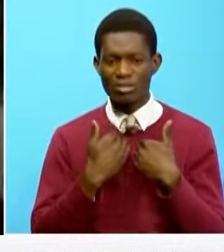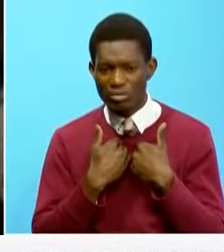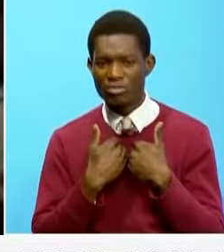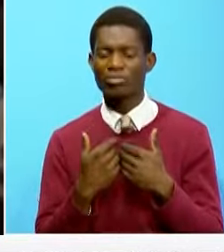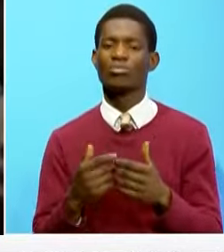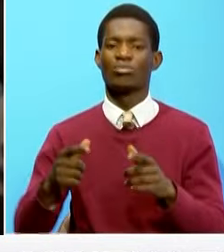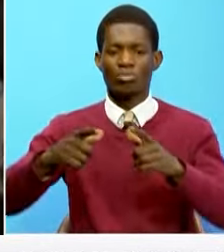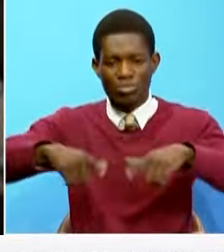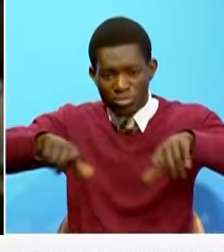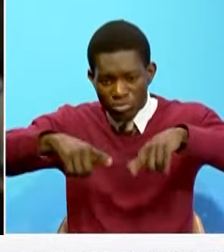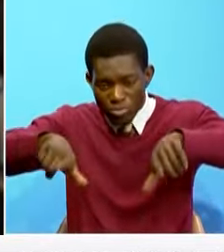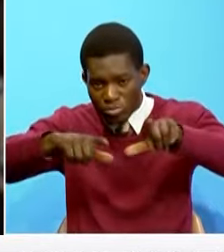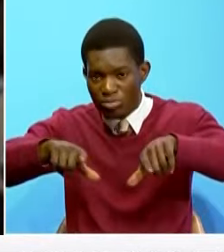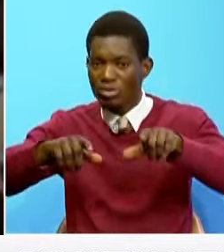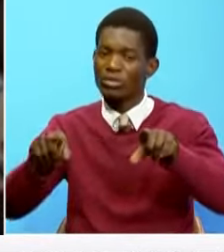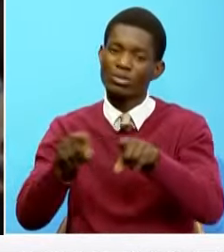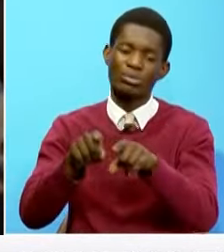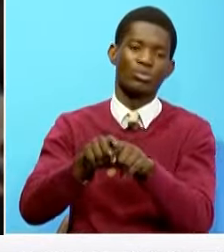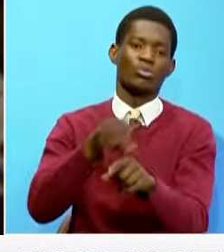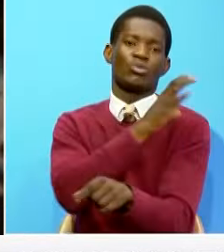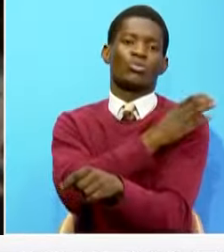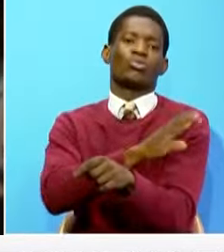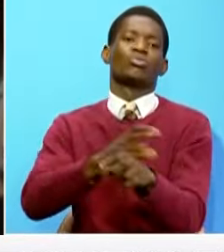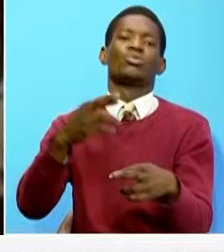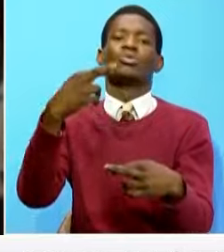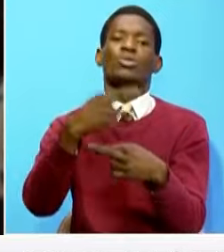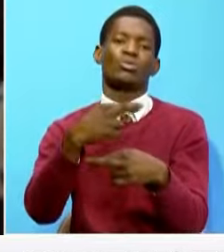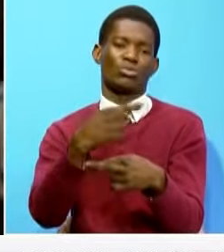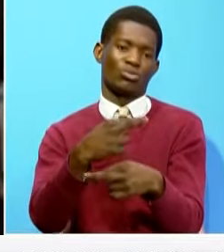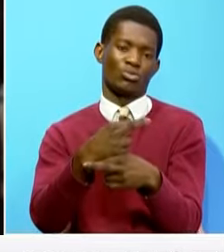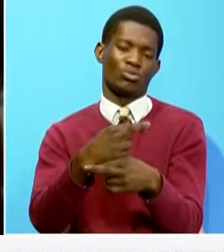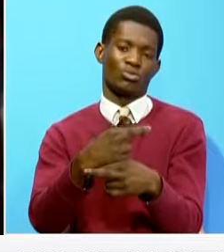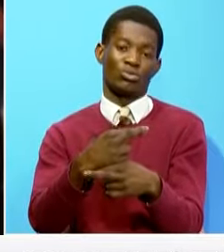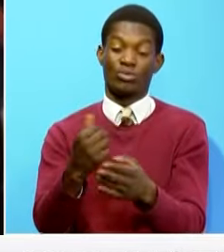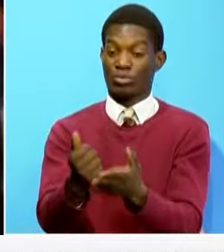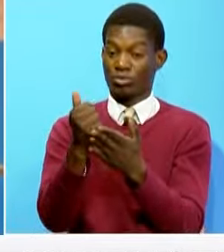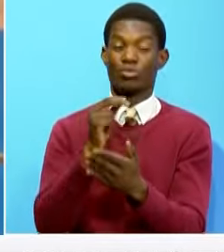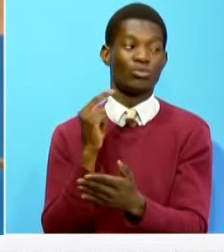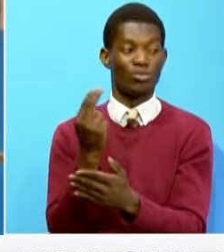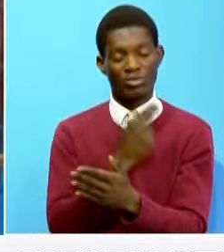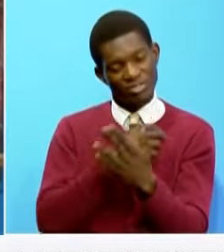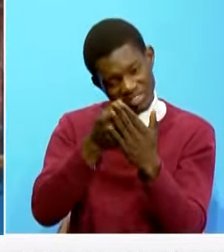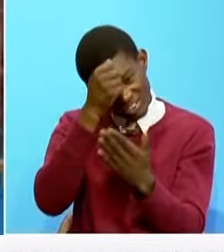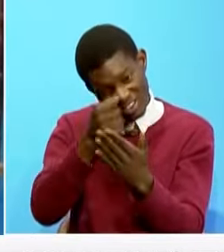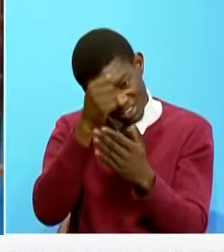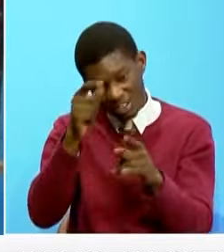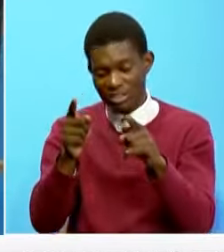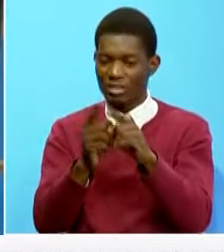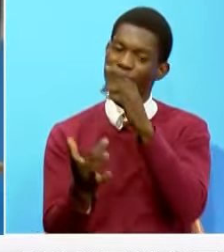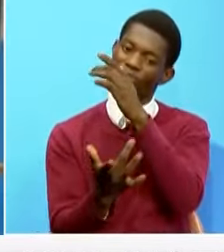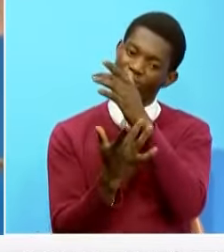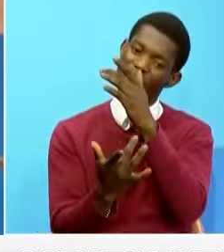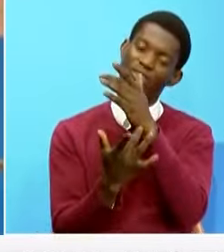will enable us to be studying, to be exposed to the technological world. Lewis Changwe, Zanis,